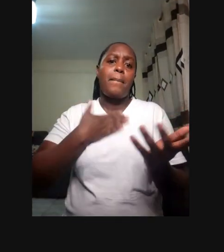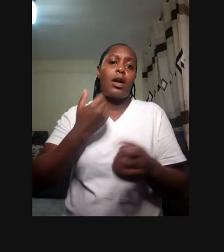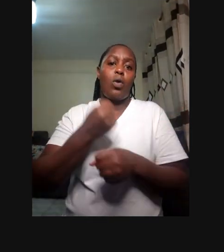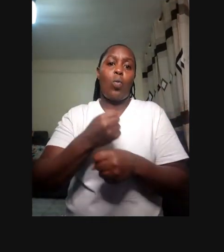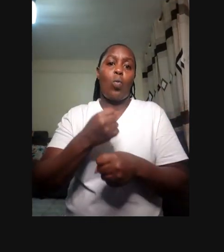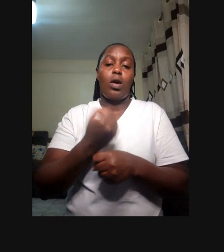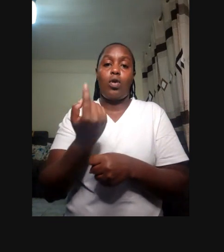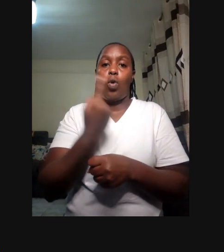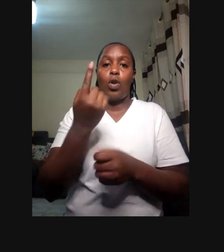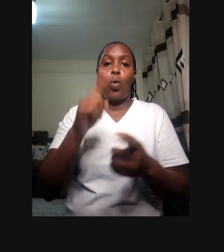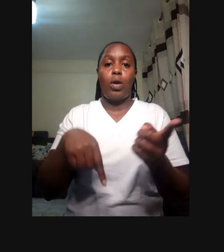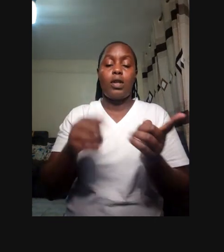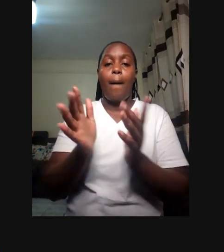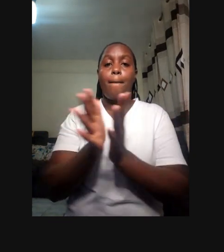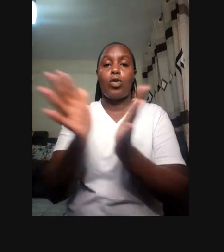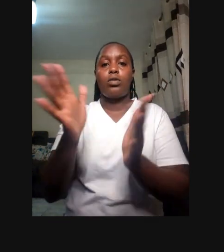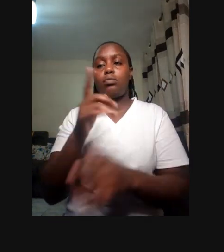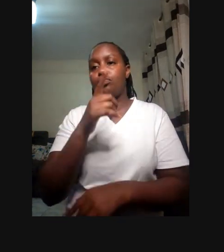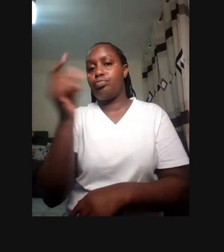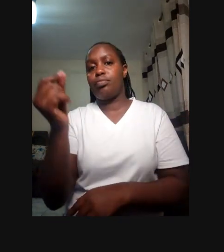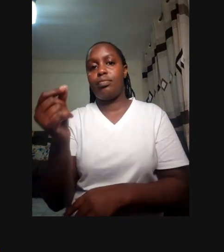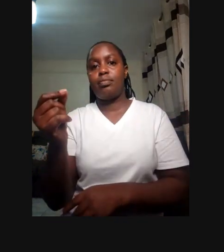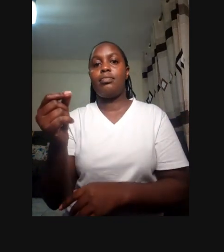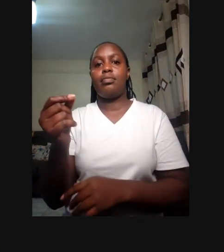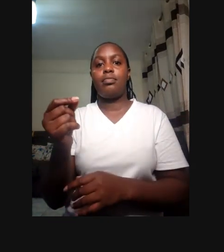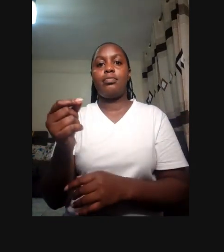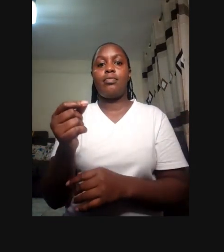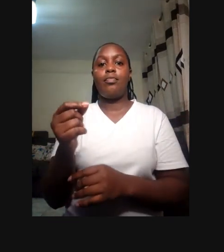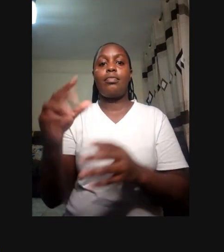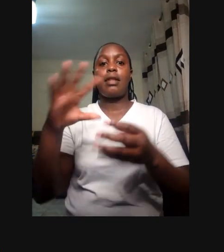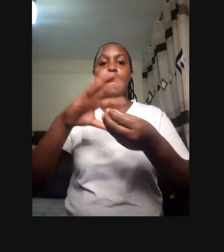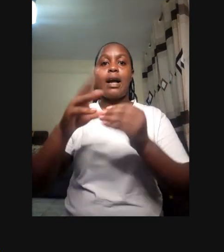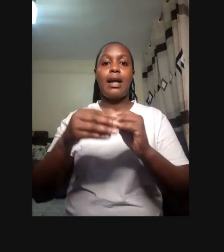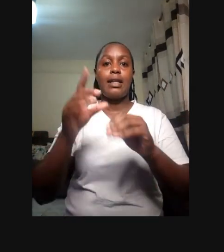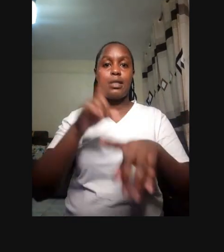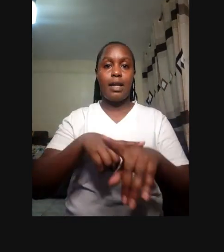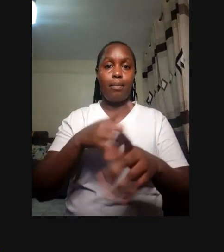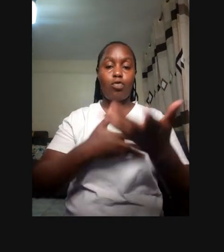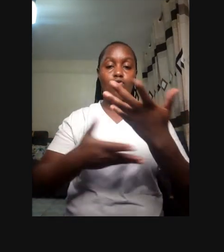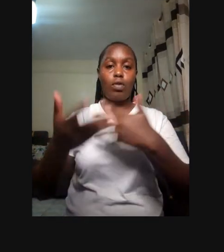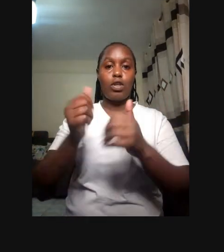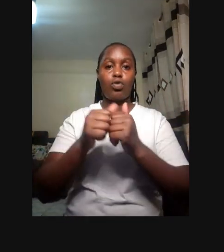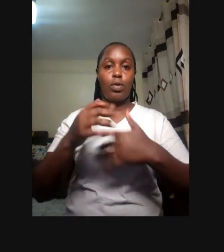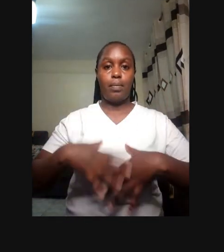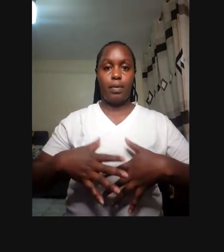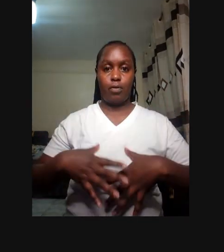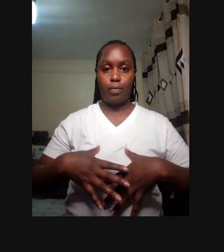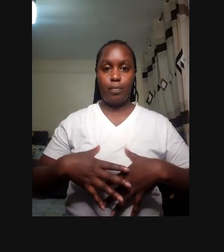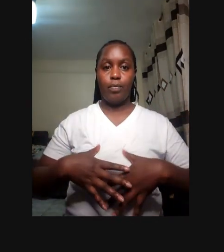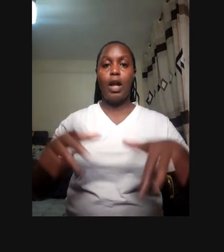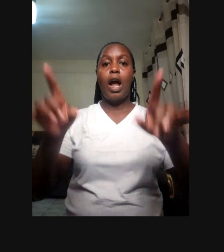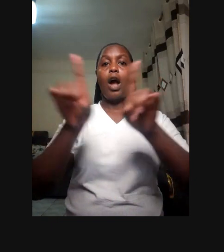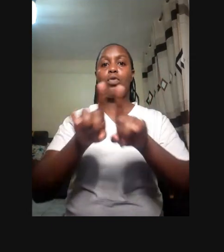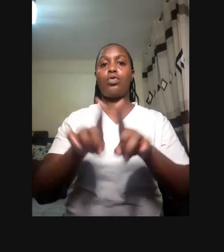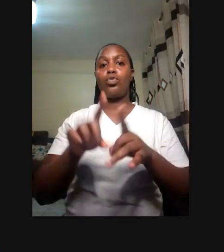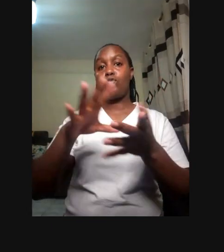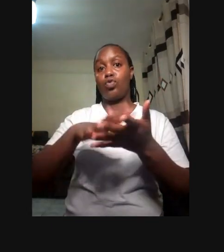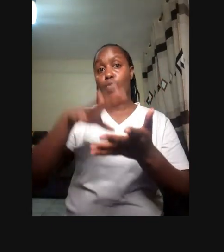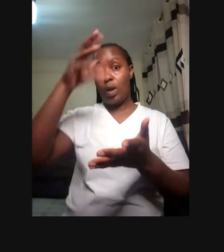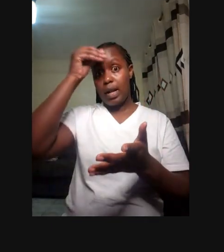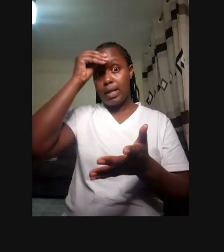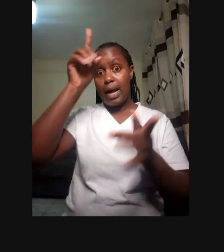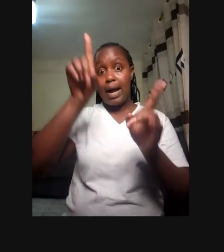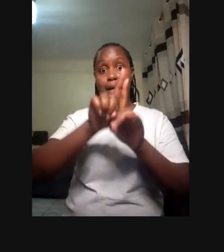going. Please post and create time to engage people. And you will learn this as time goes by,